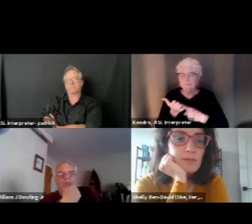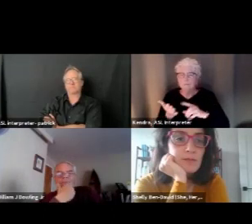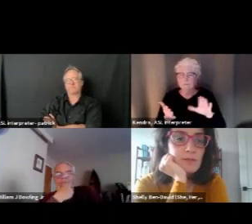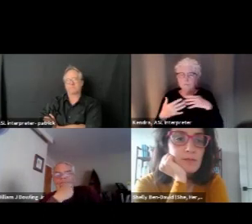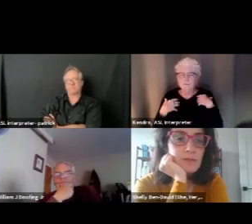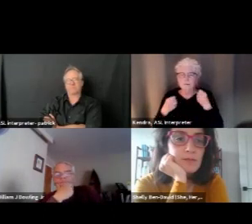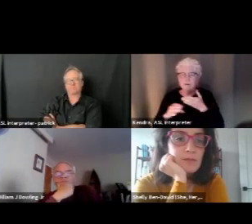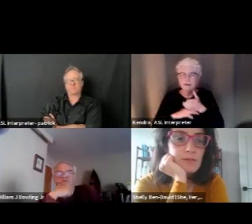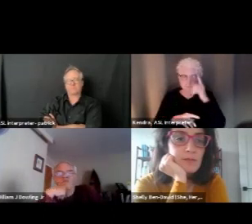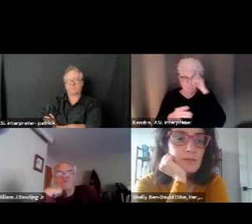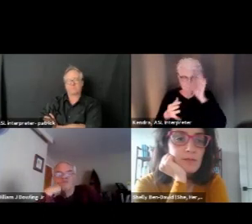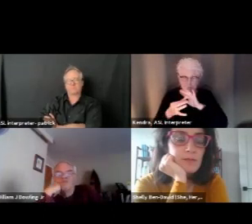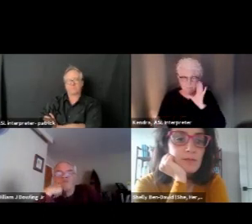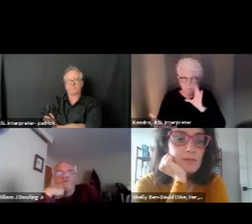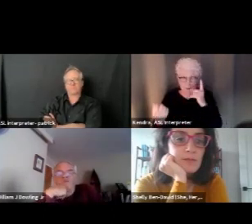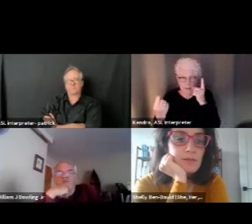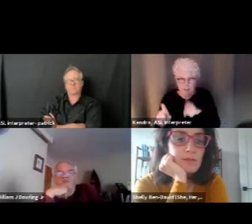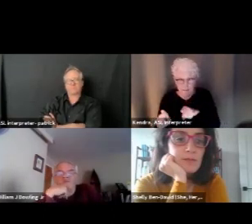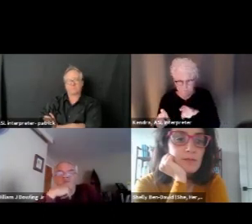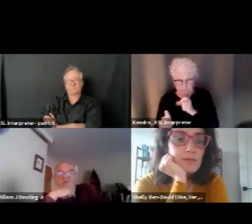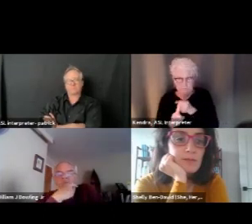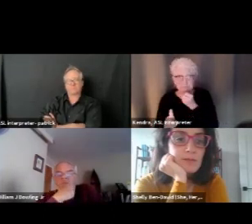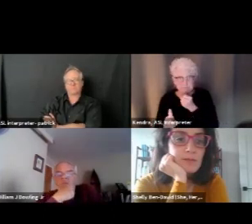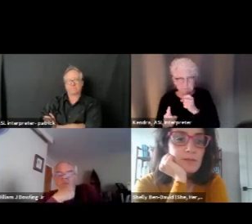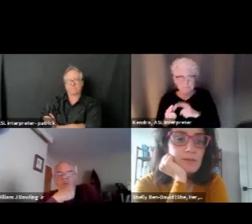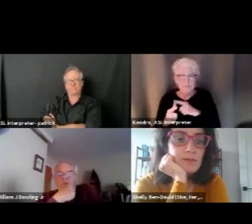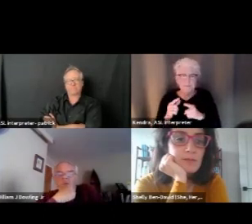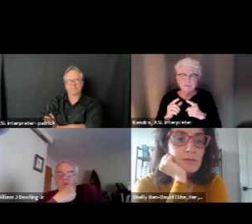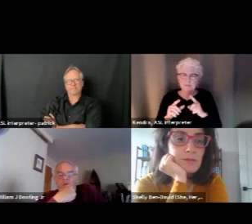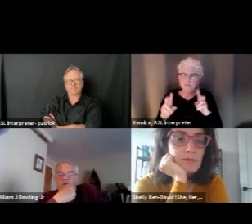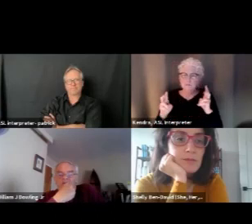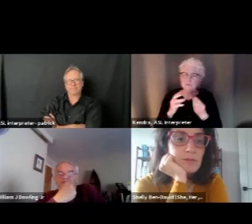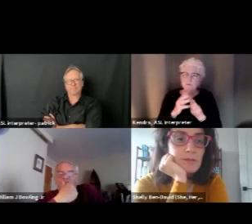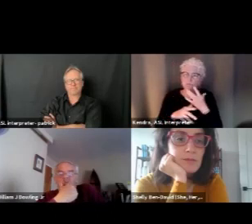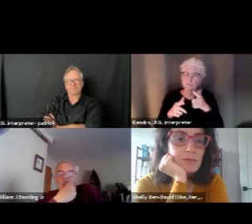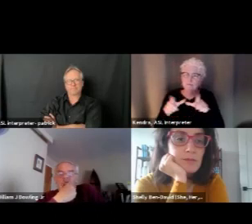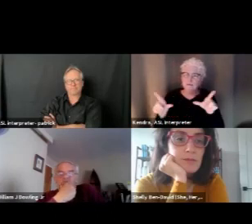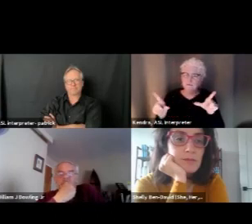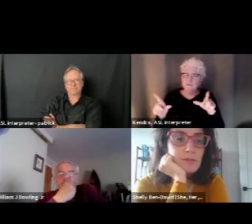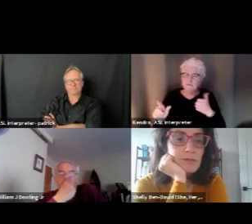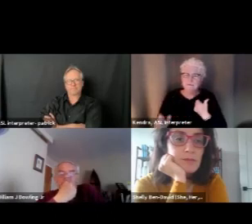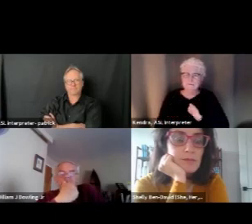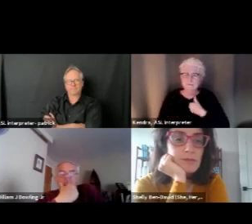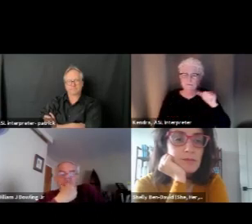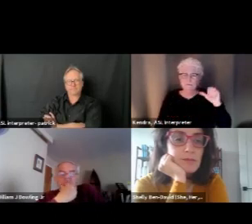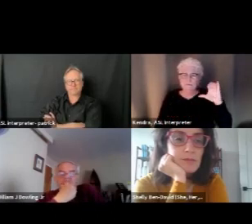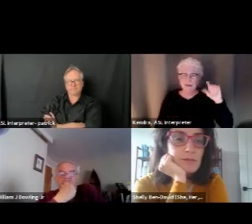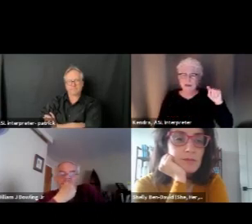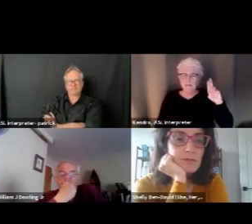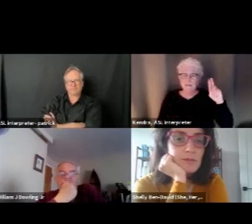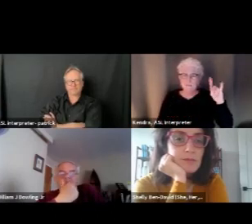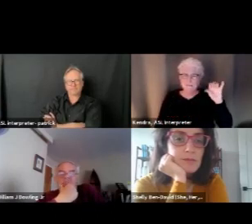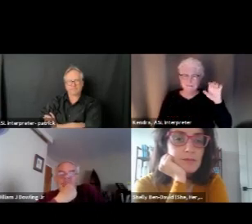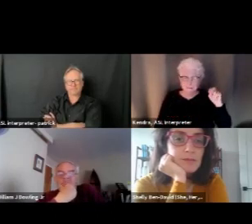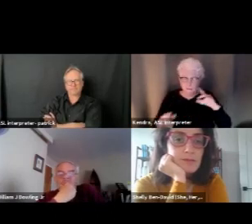a psychosis using the language of growth and self-actualization and that kind of thing. And not